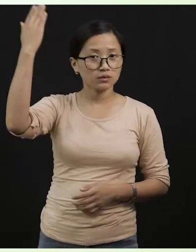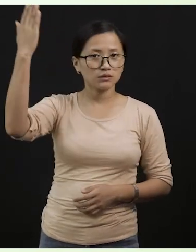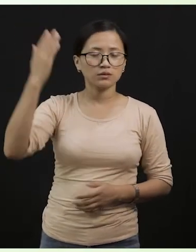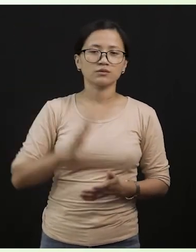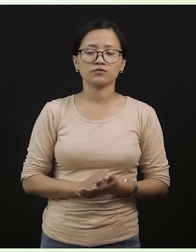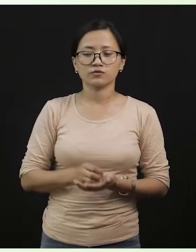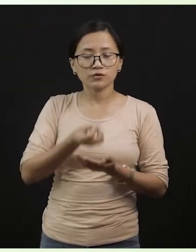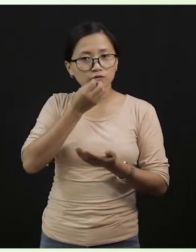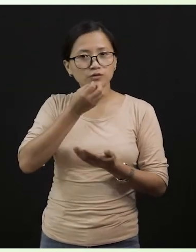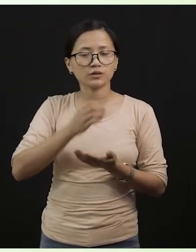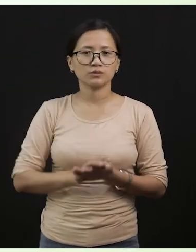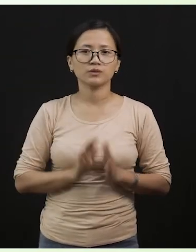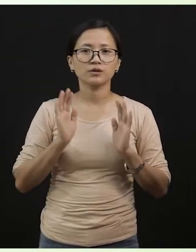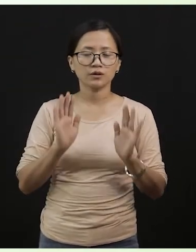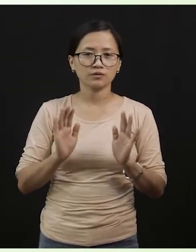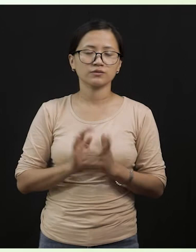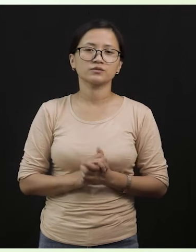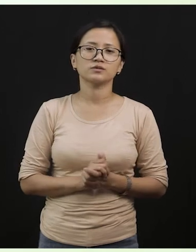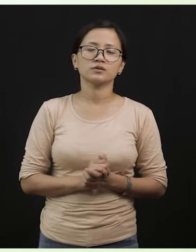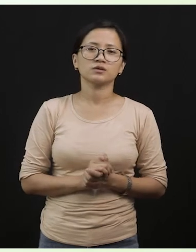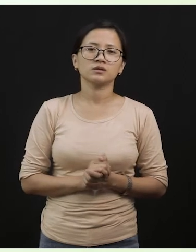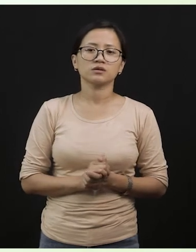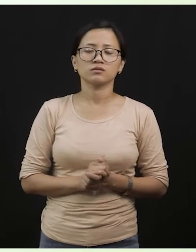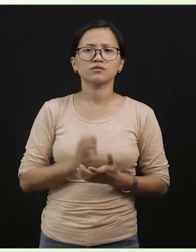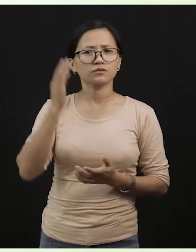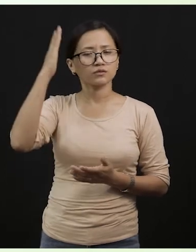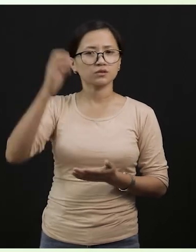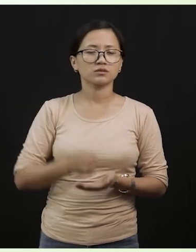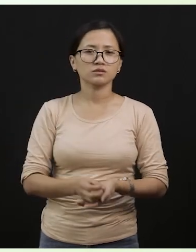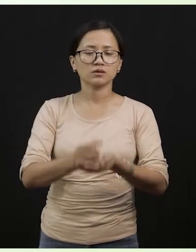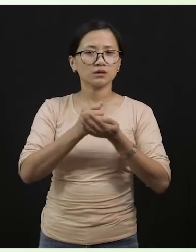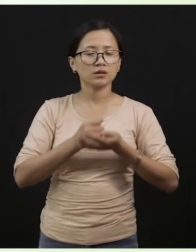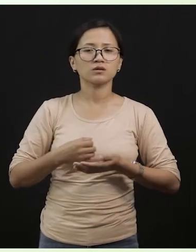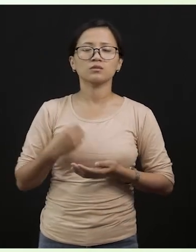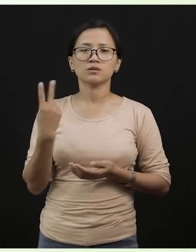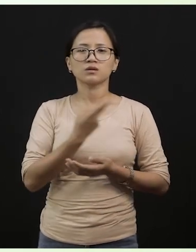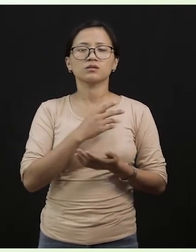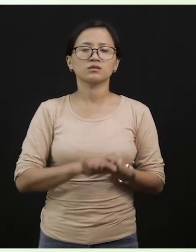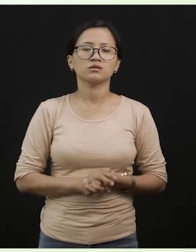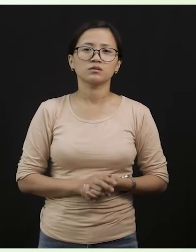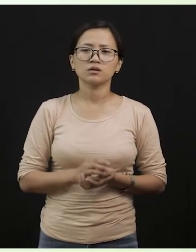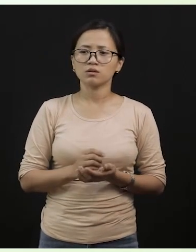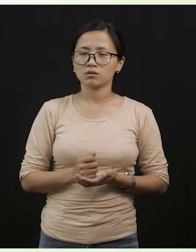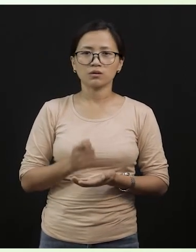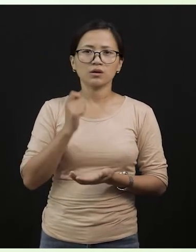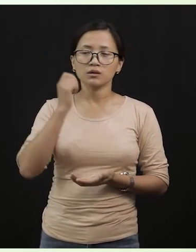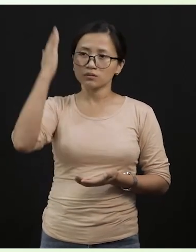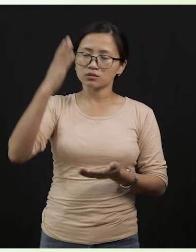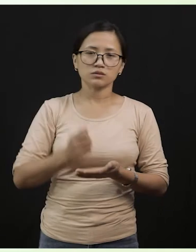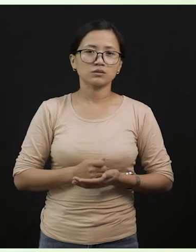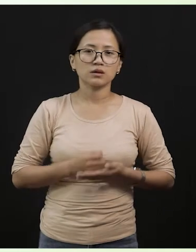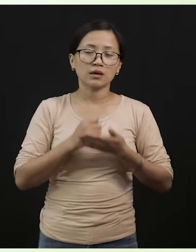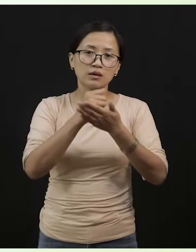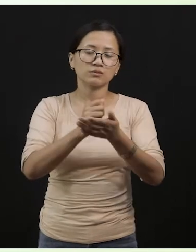the food that we have. If God does not help us, we will not be able to get the food. If God does not help your parents by giving